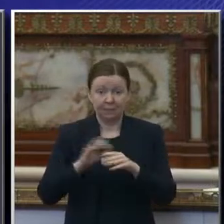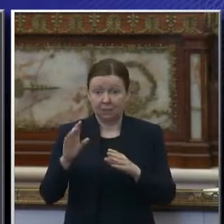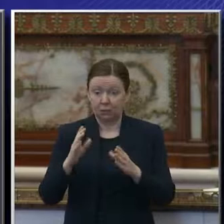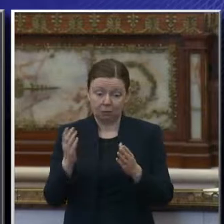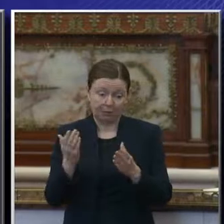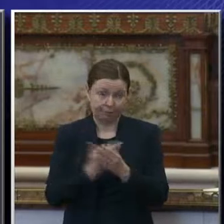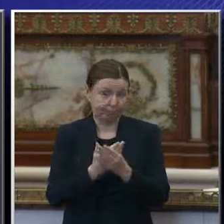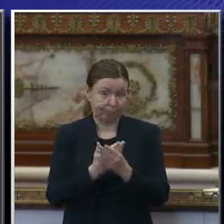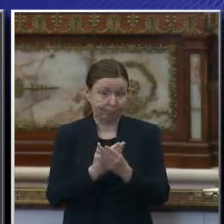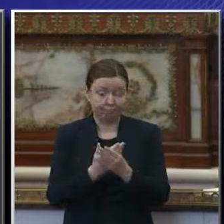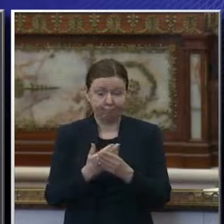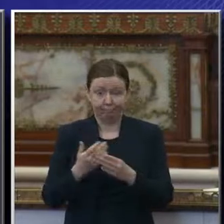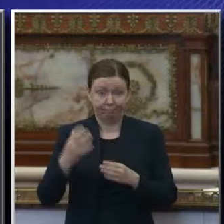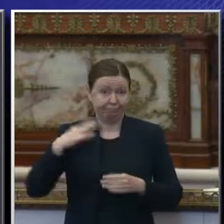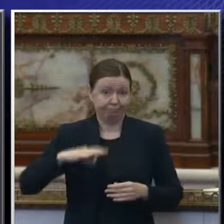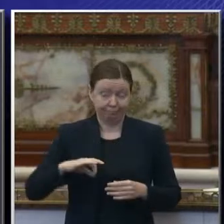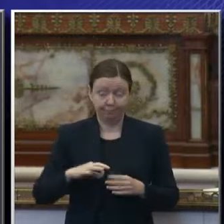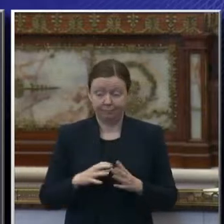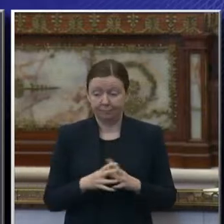portfolio,